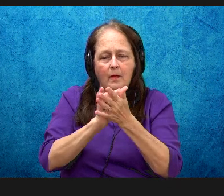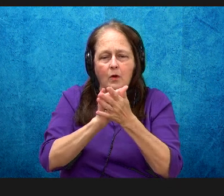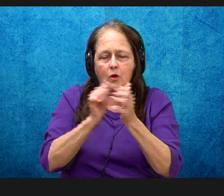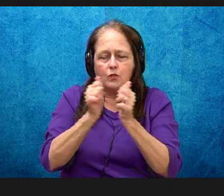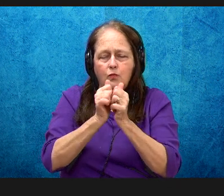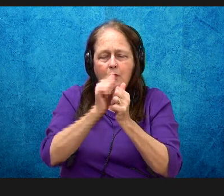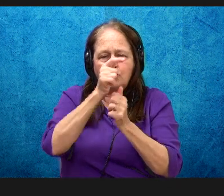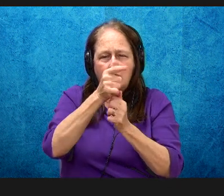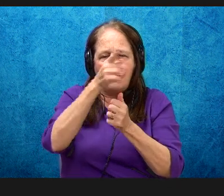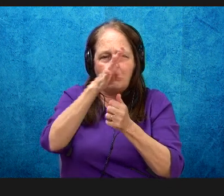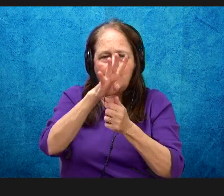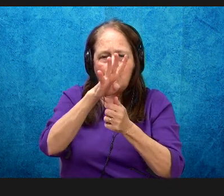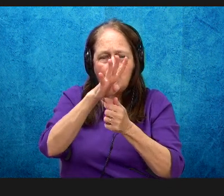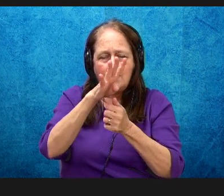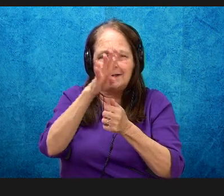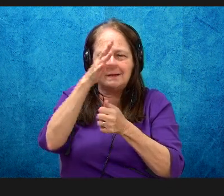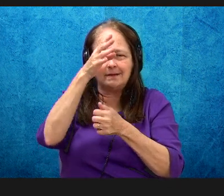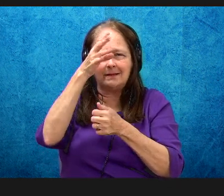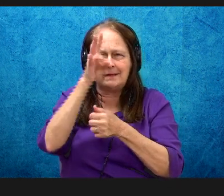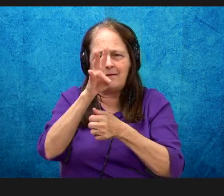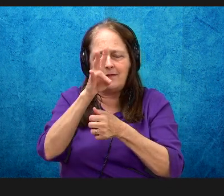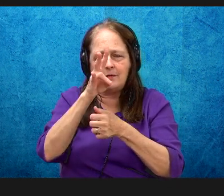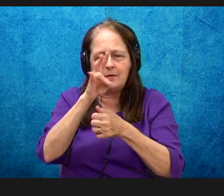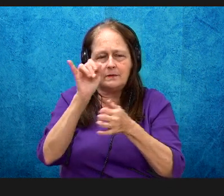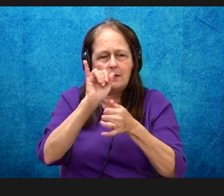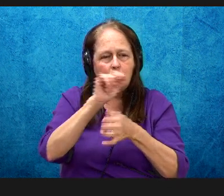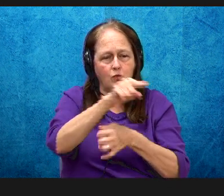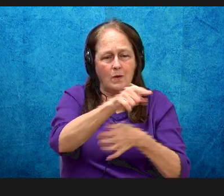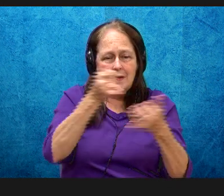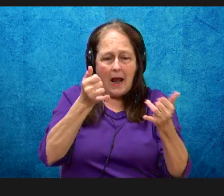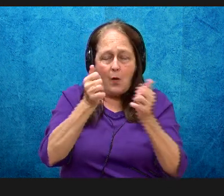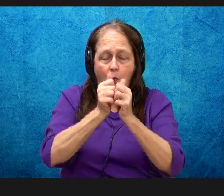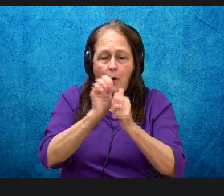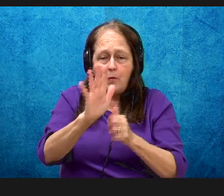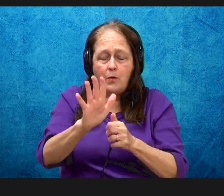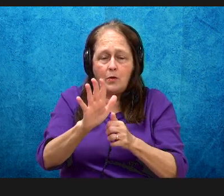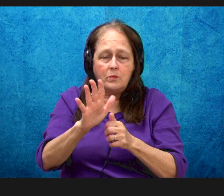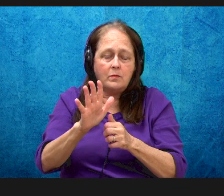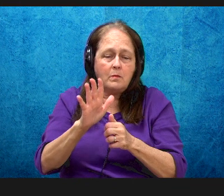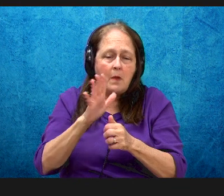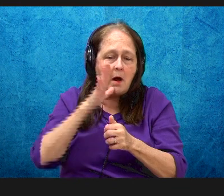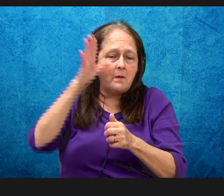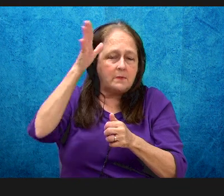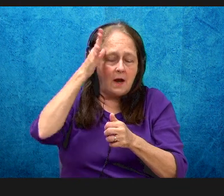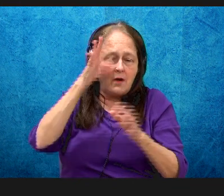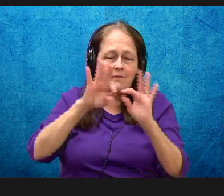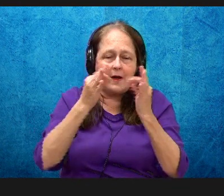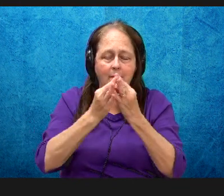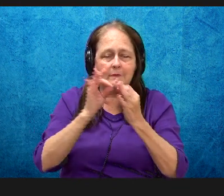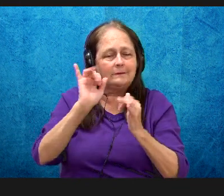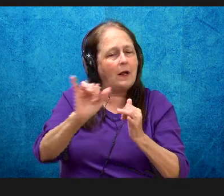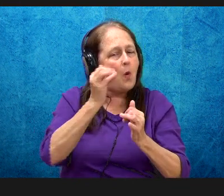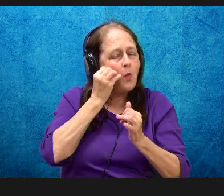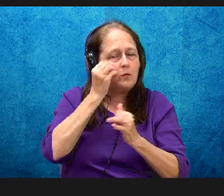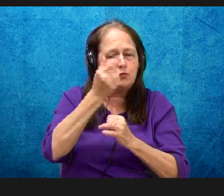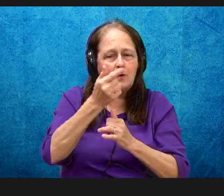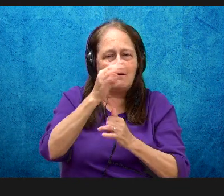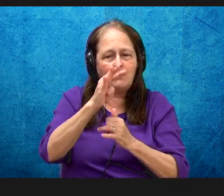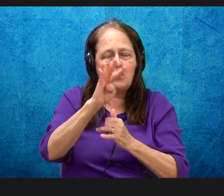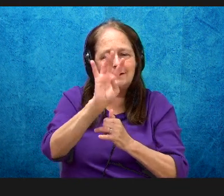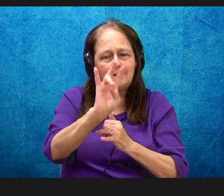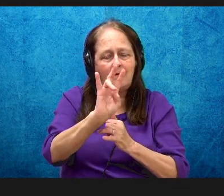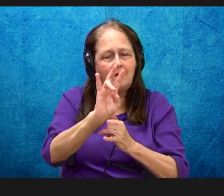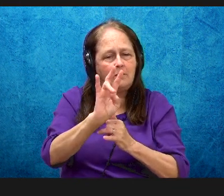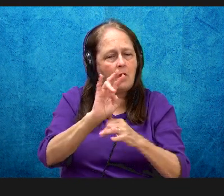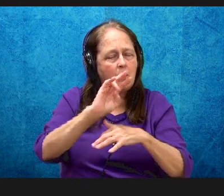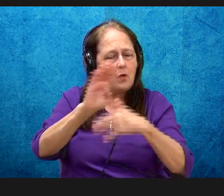together 24/7, kind of like you're experiencing now because you're being quarantined. Now, let's focus on the